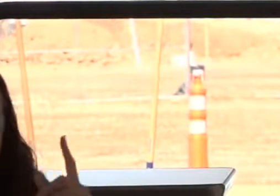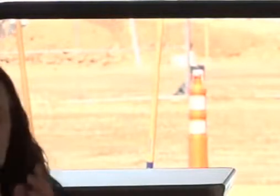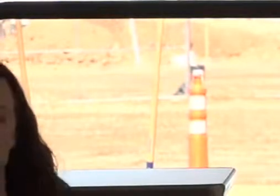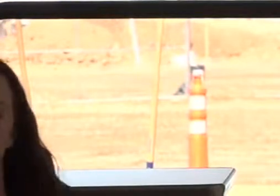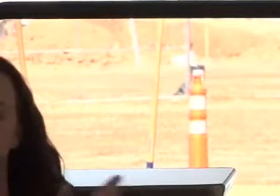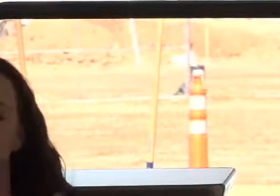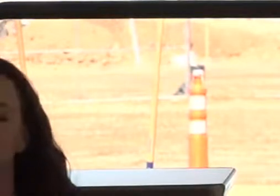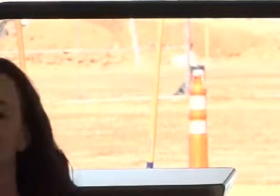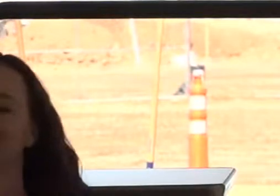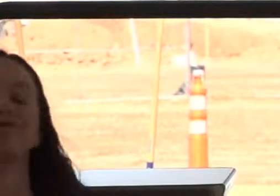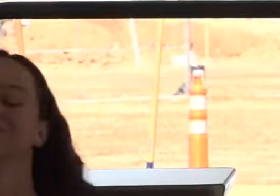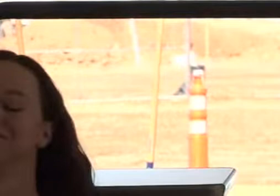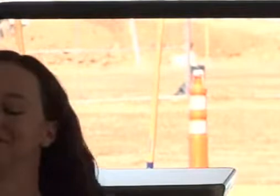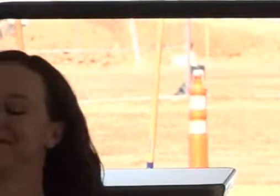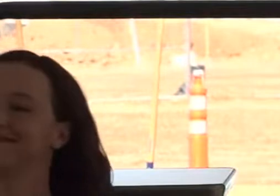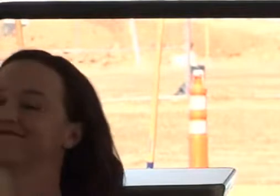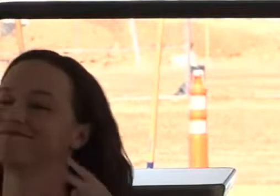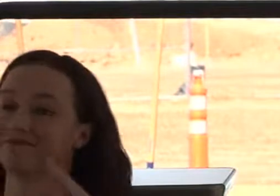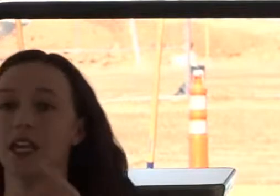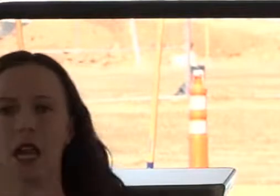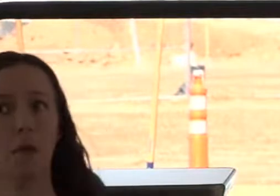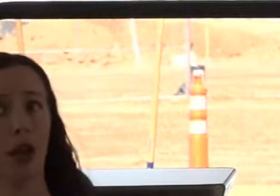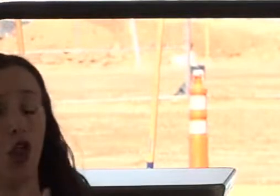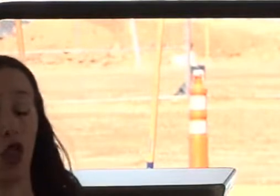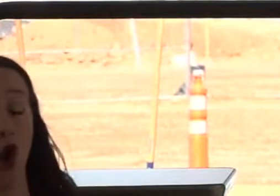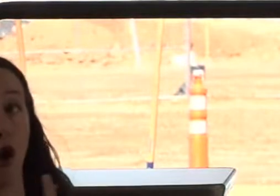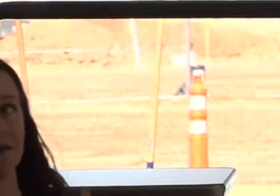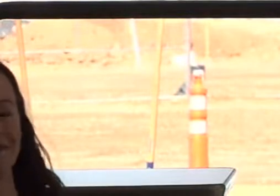I couldn't be more excited, and I mean a long time coming.